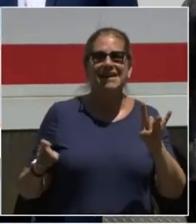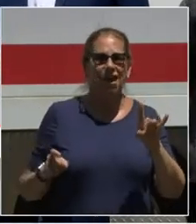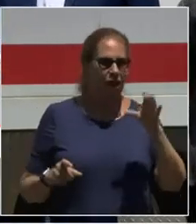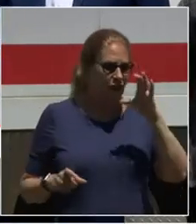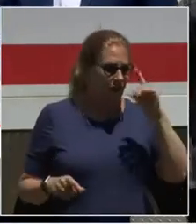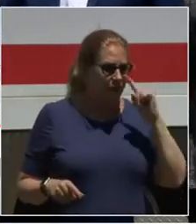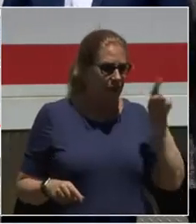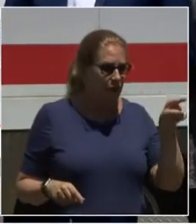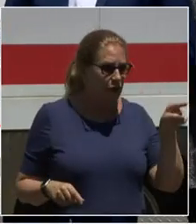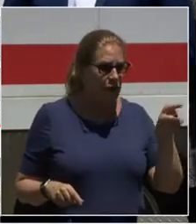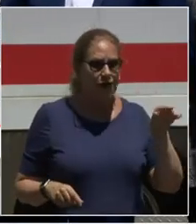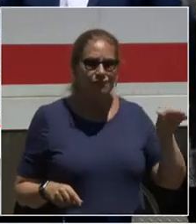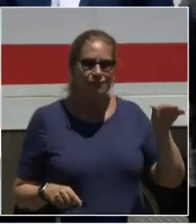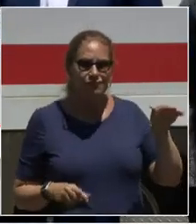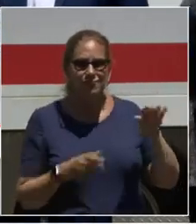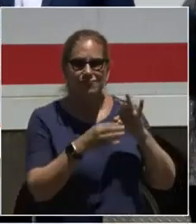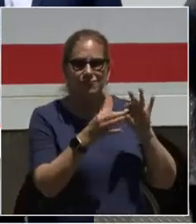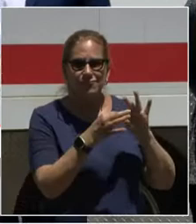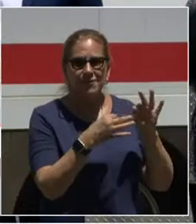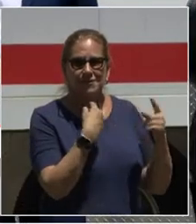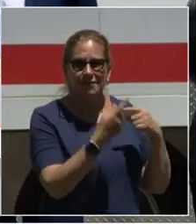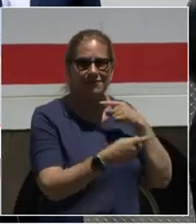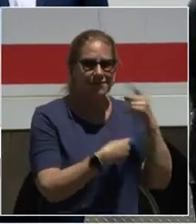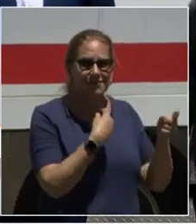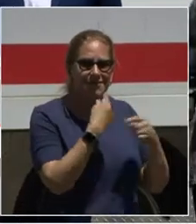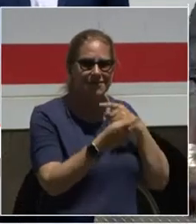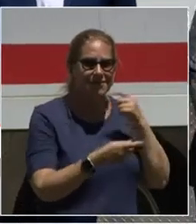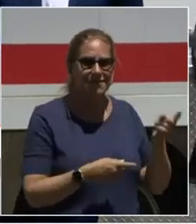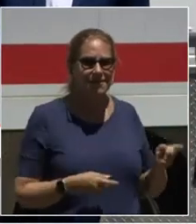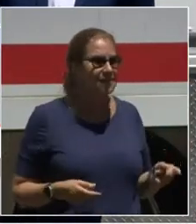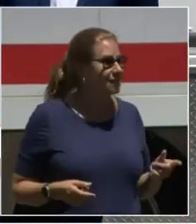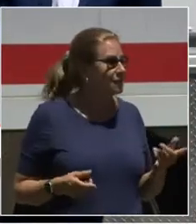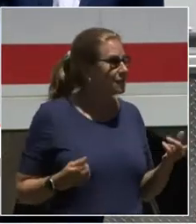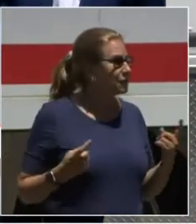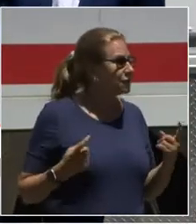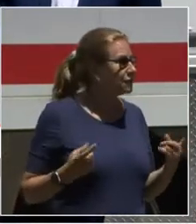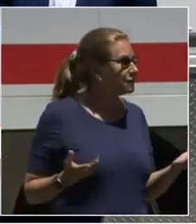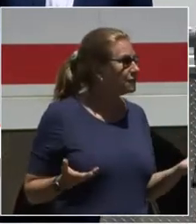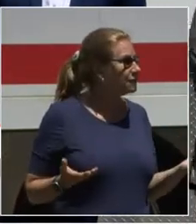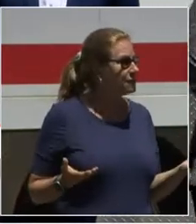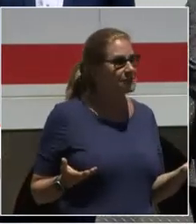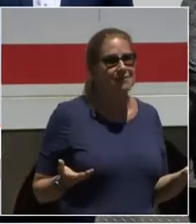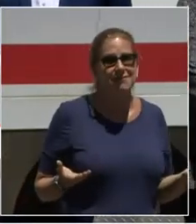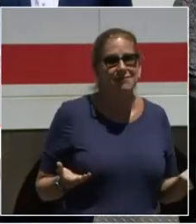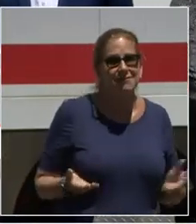events. So with that, we'll take a few questions. Yes, Sam.